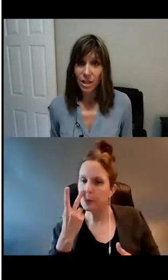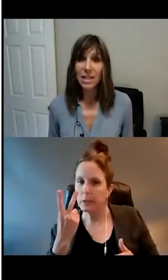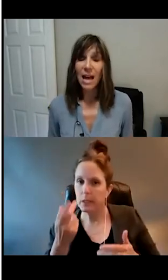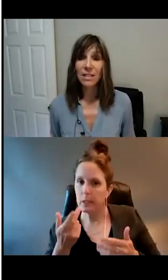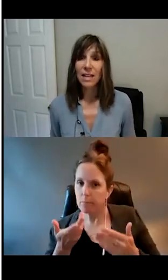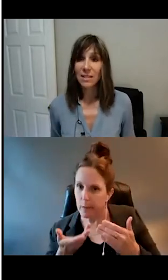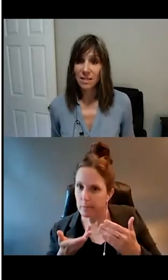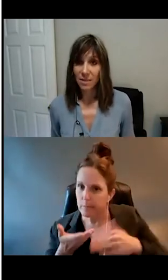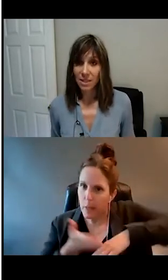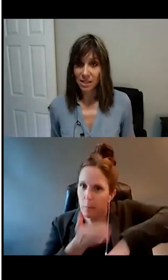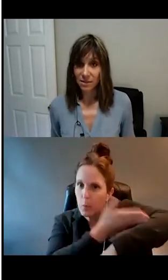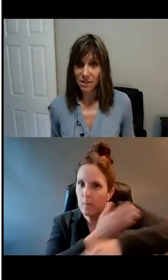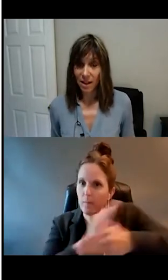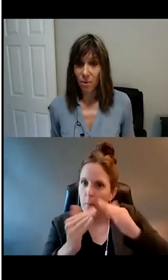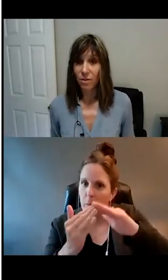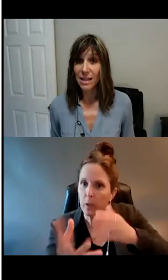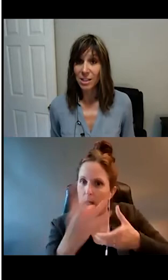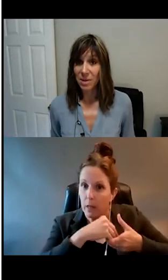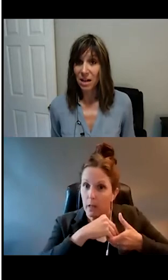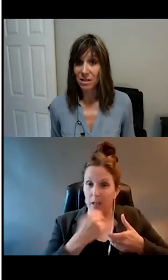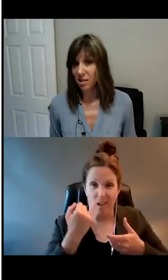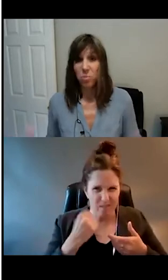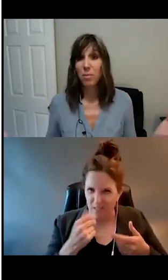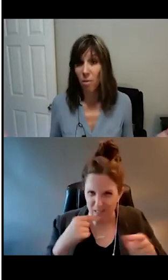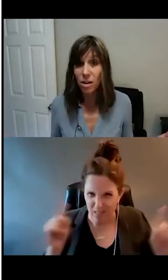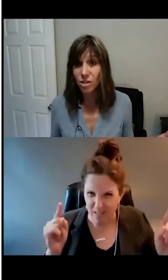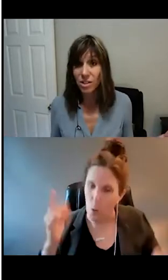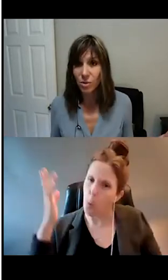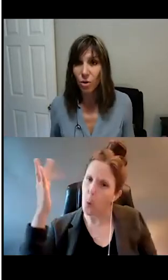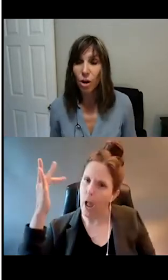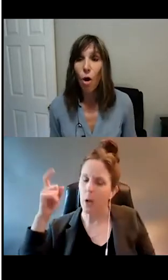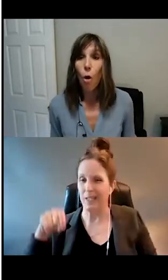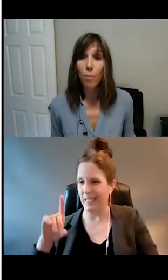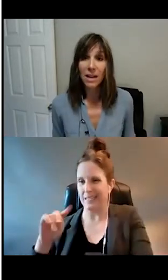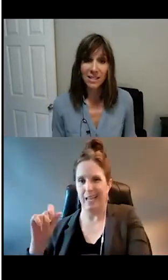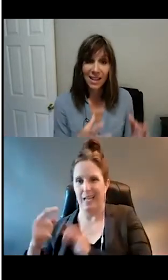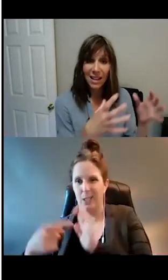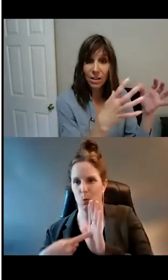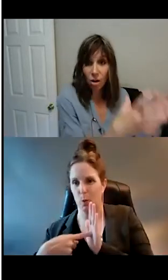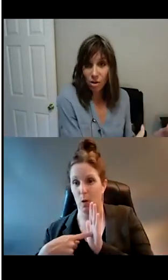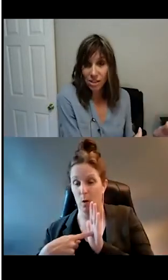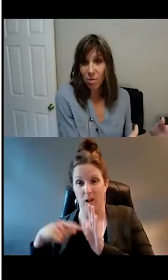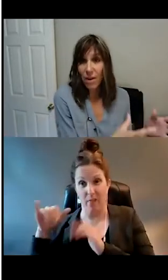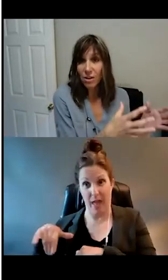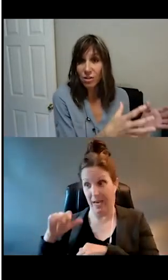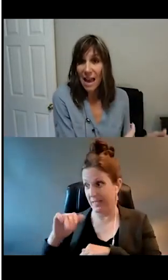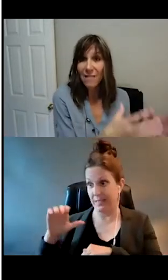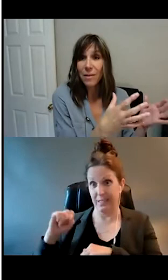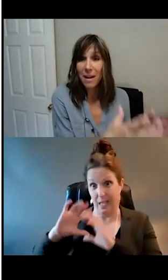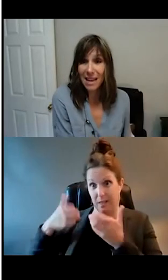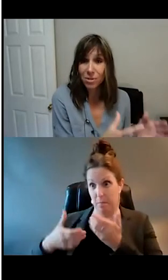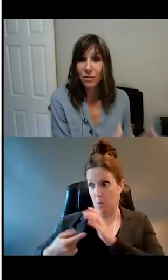happening, we need to have a data system that tells us whether that's because the model just doesn't work or because the contracted